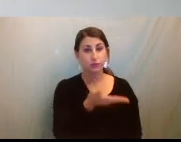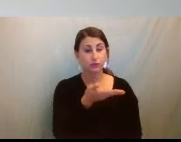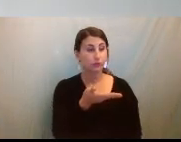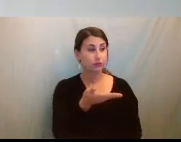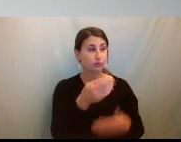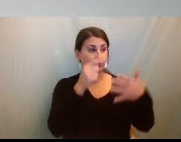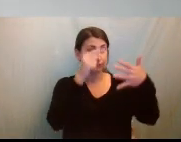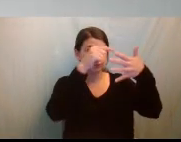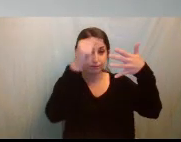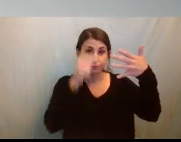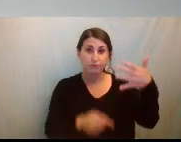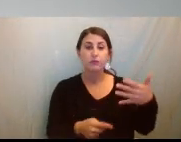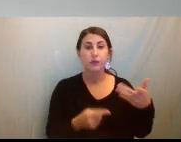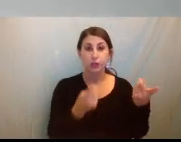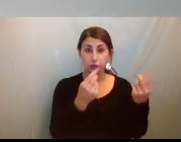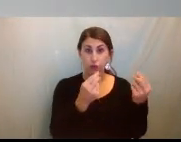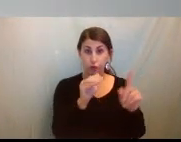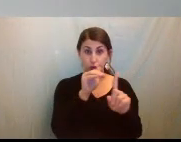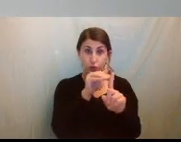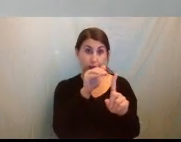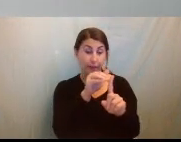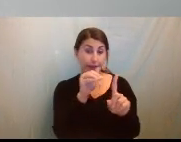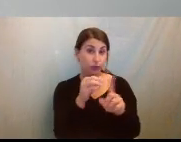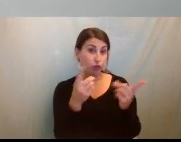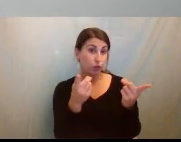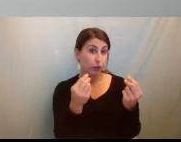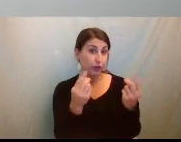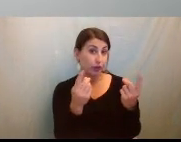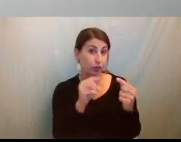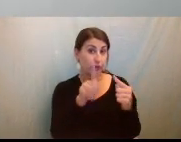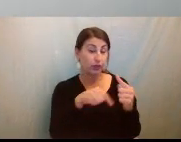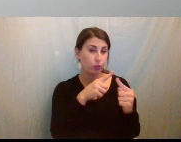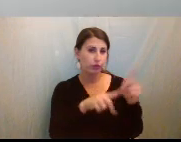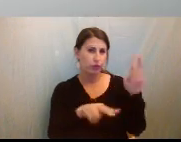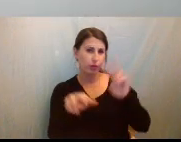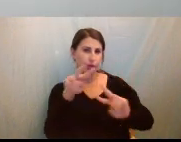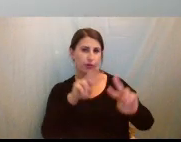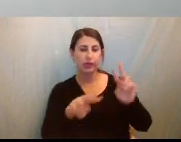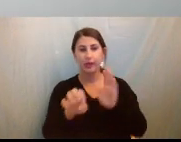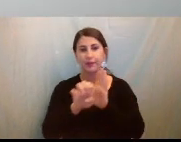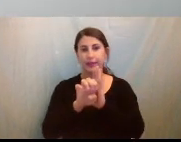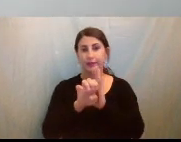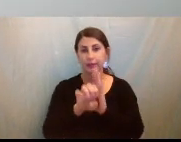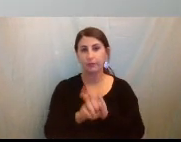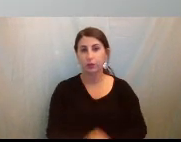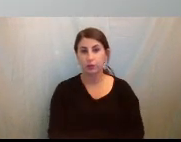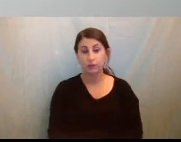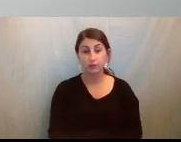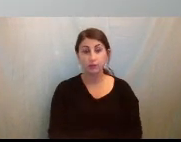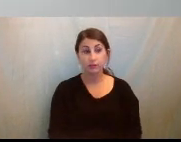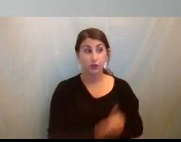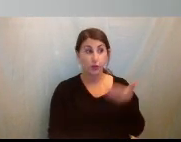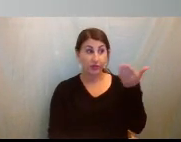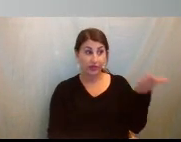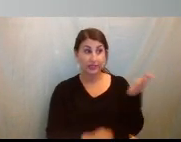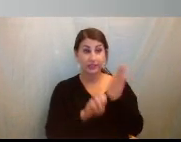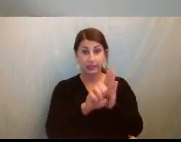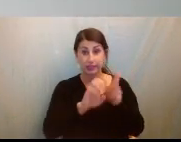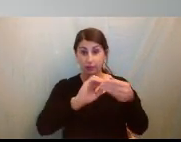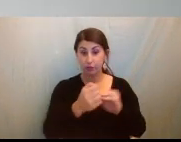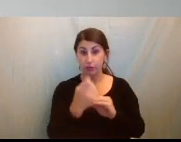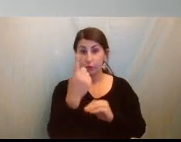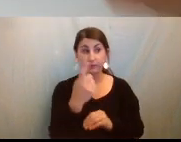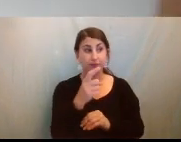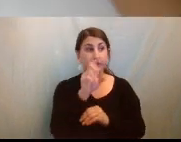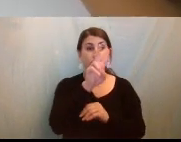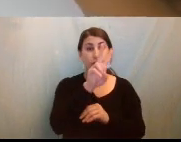here are some steps right here to remind us what we're doing when we're looking at these examples. Alright, so here's an example right